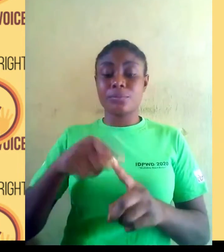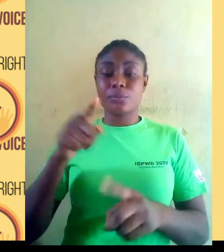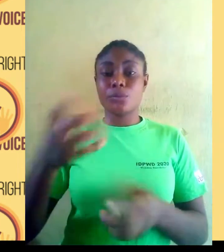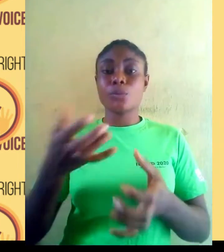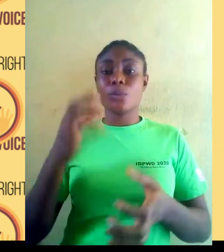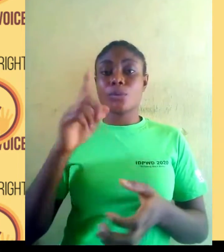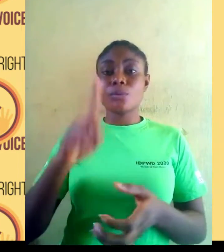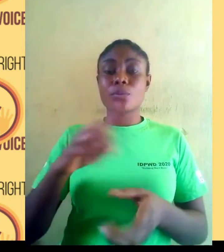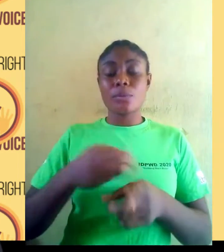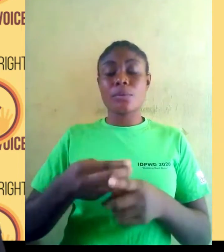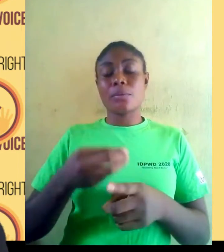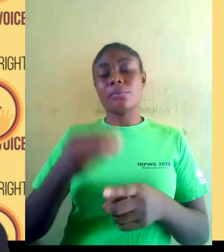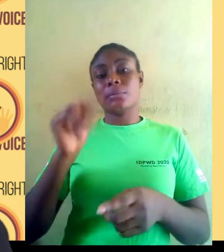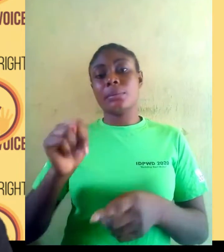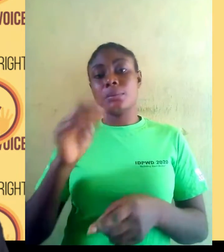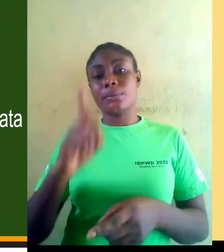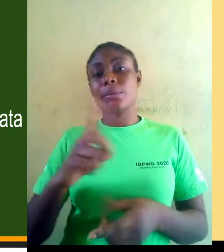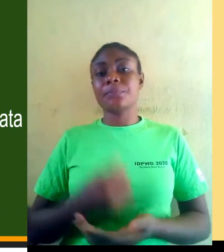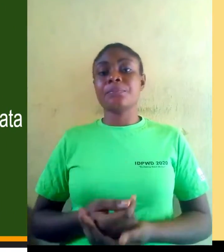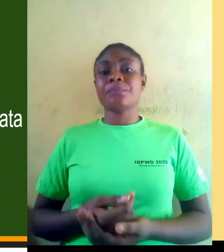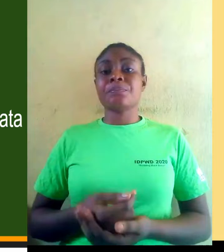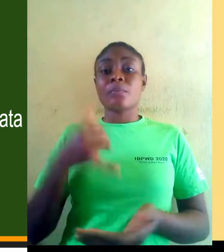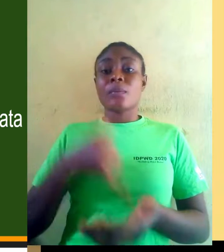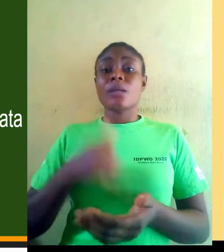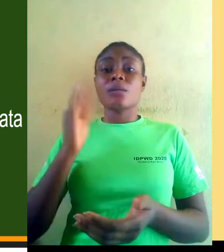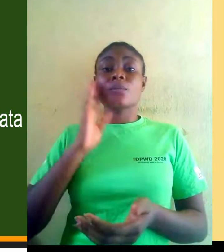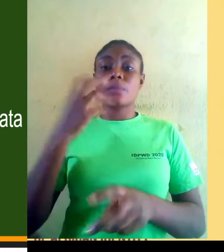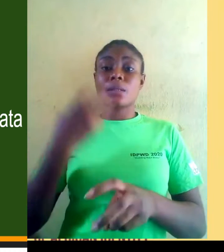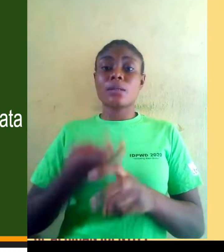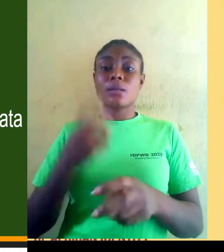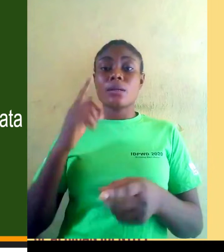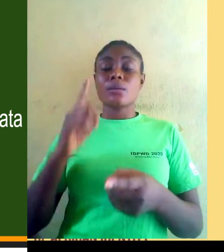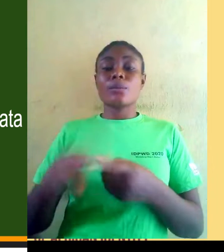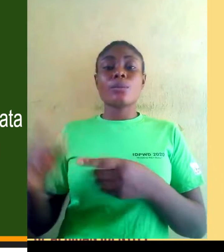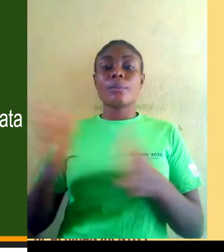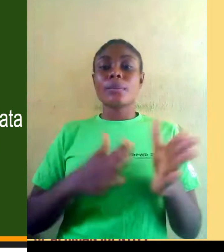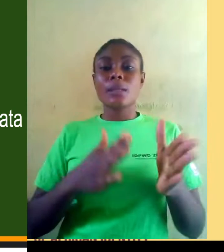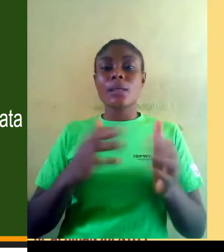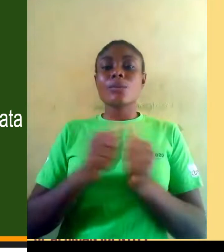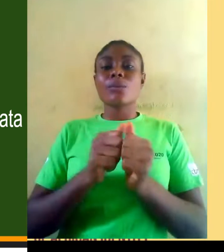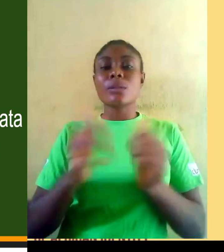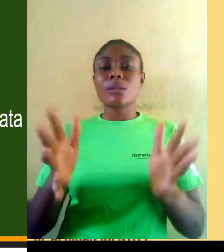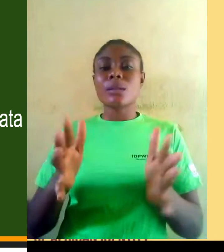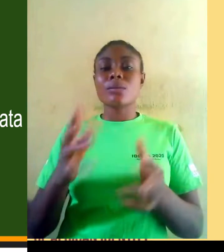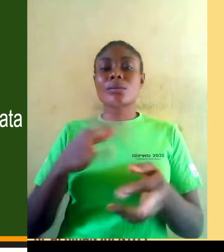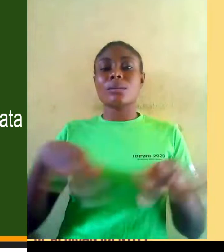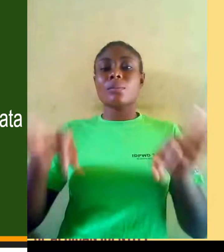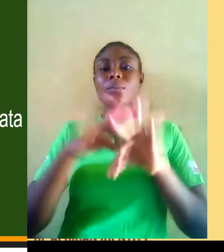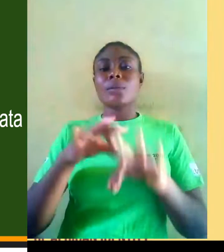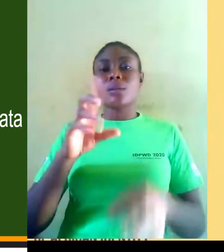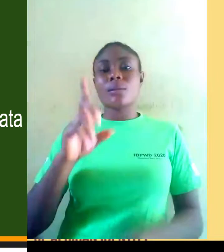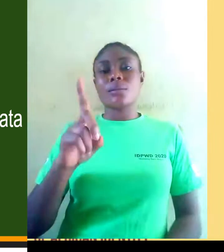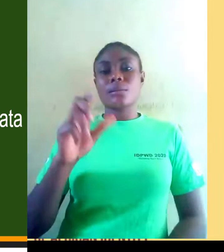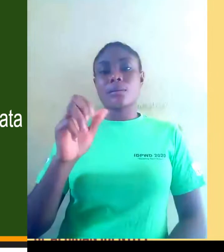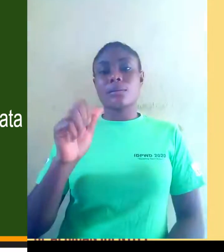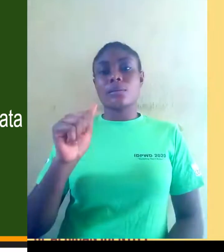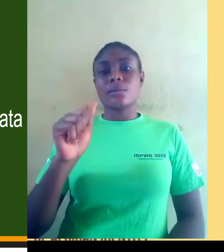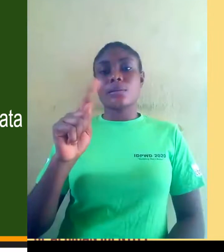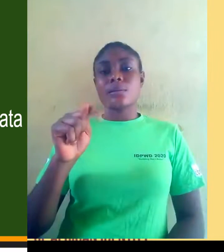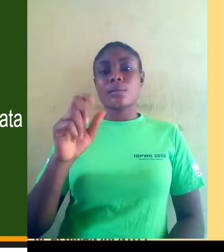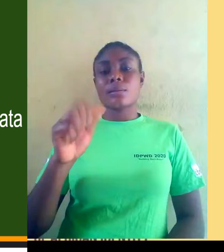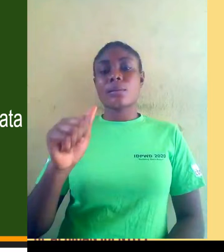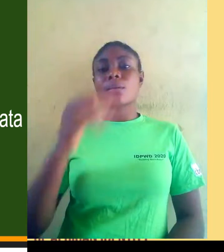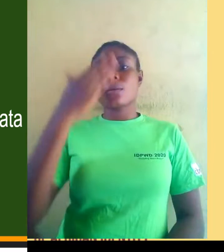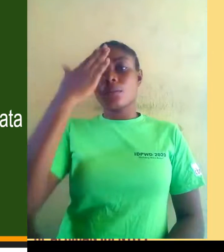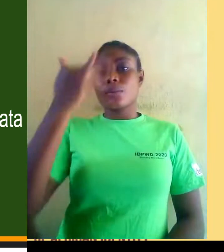need one. He says it will be difficult to plan without relevant data. That's what we keep saying.